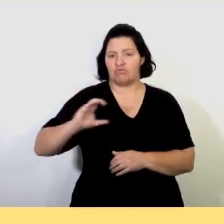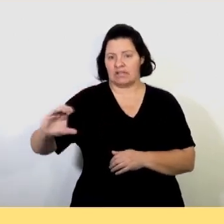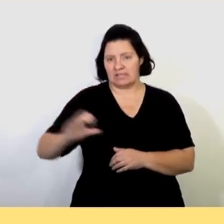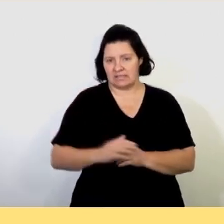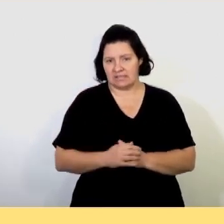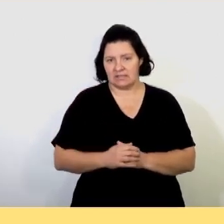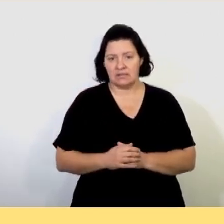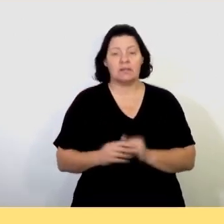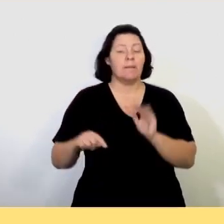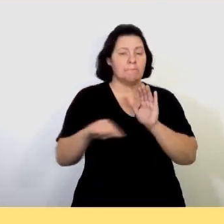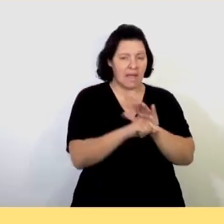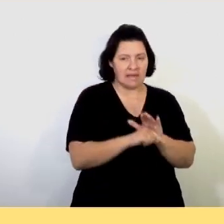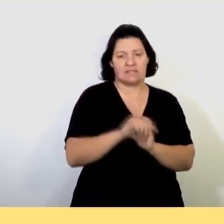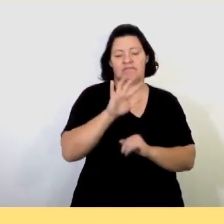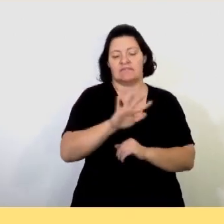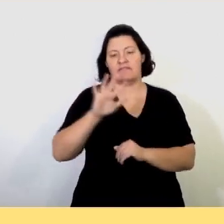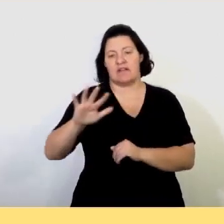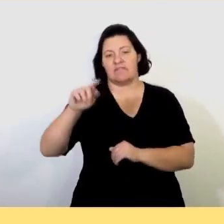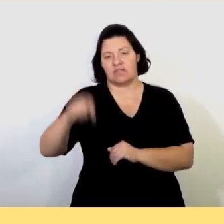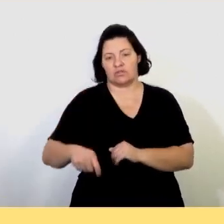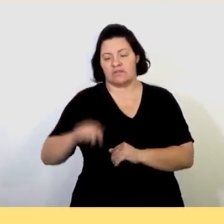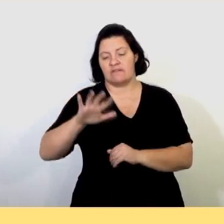Bank is credited. And it's minus